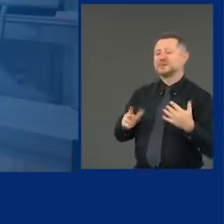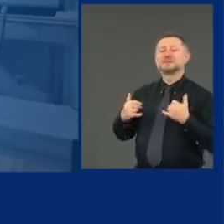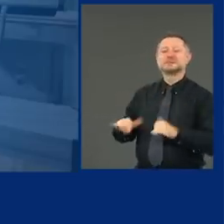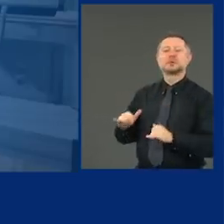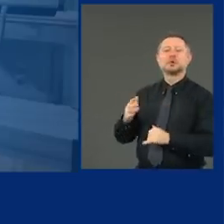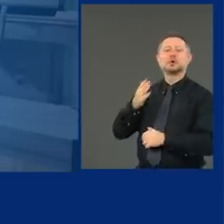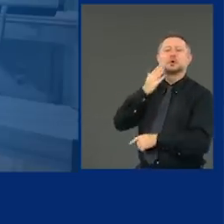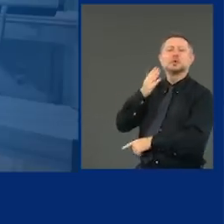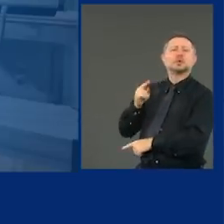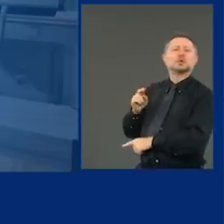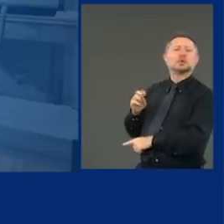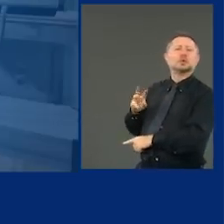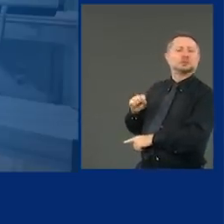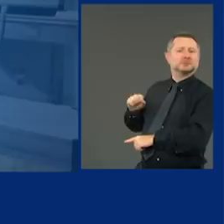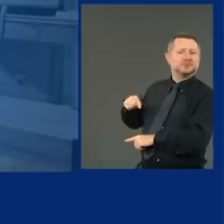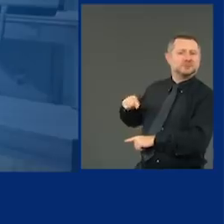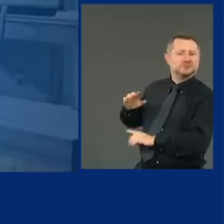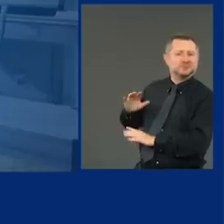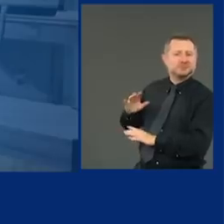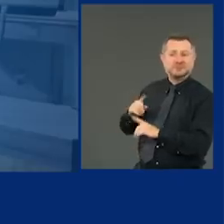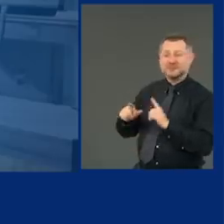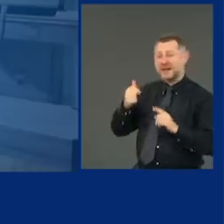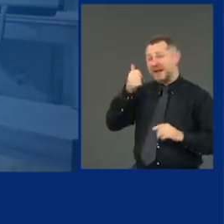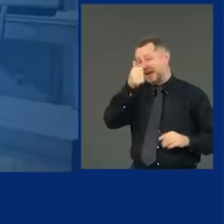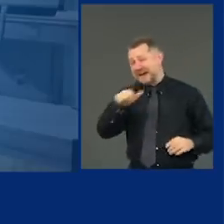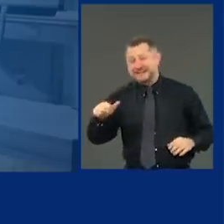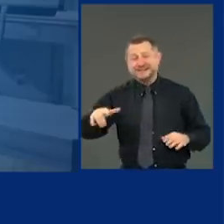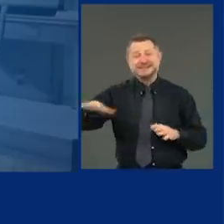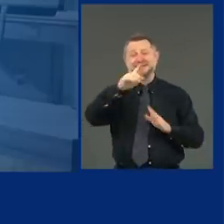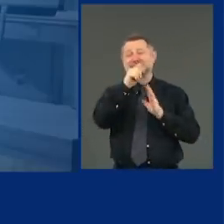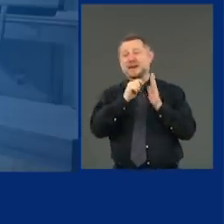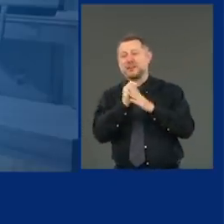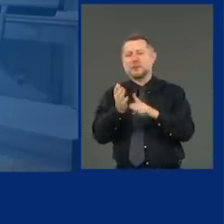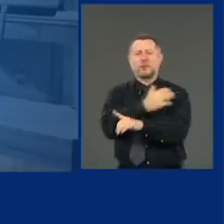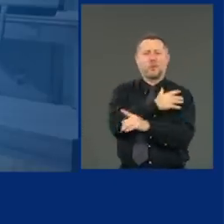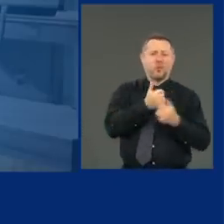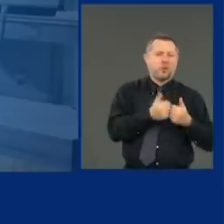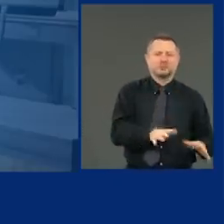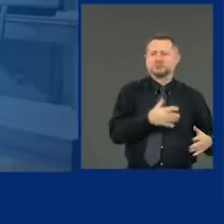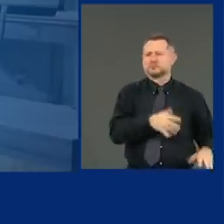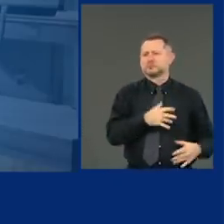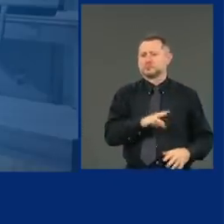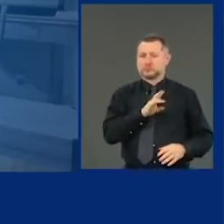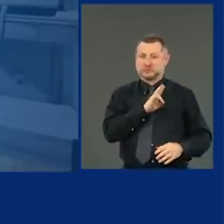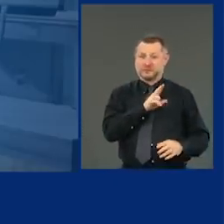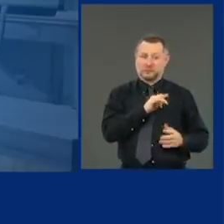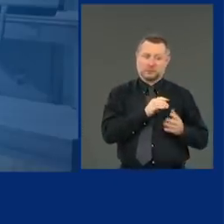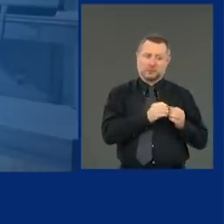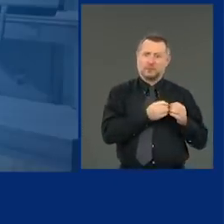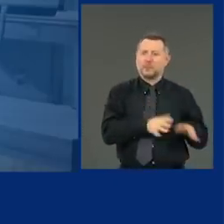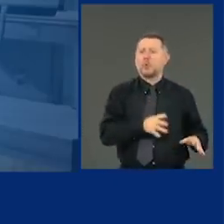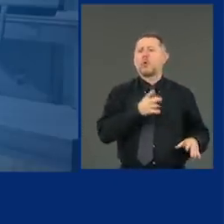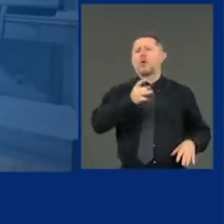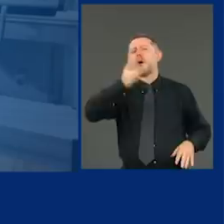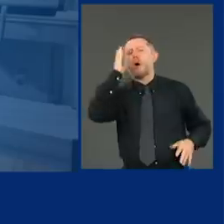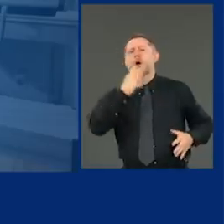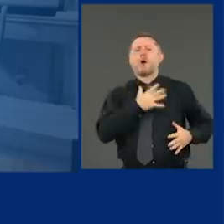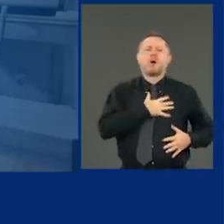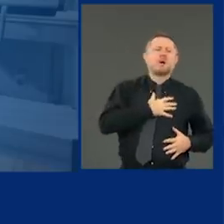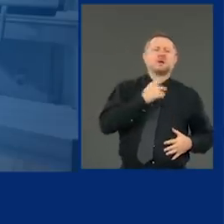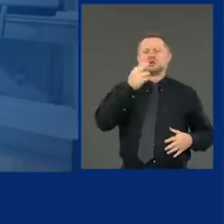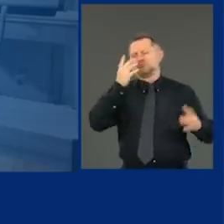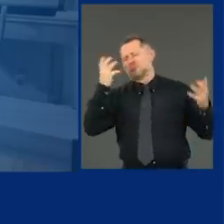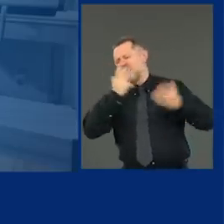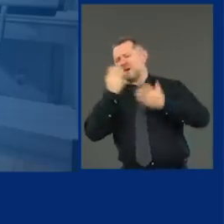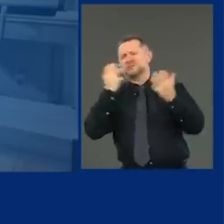lose 73 New Yorkers, it's tragic. It's tragic now, but relative to where we've been, we're on the other